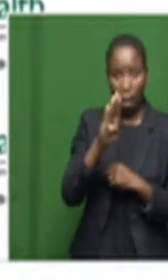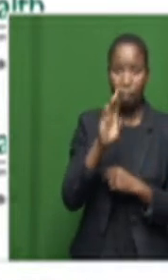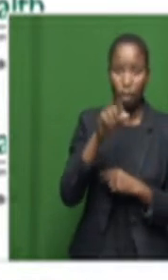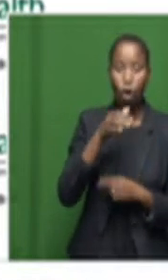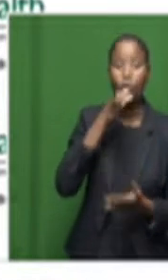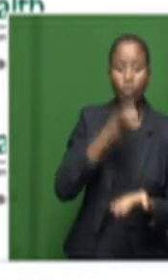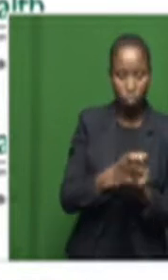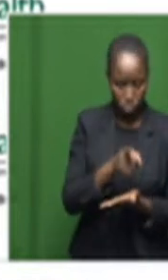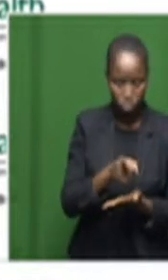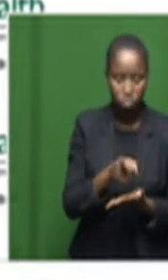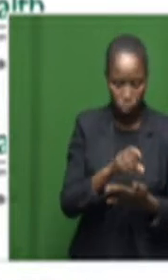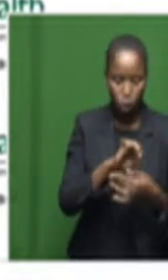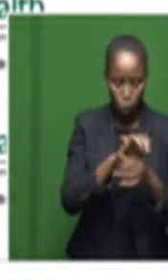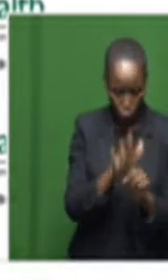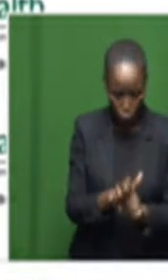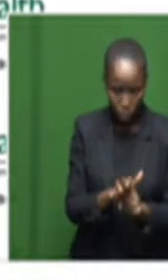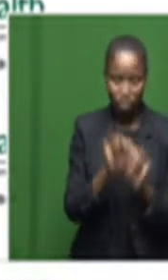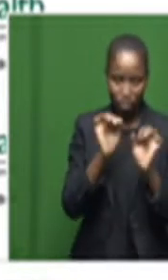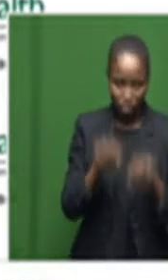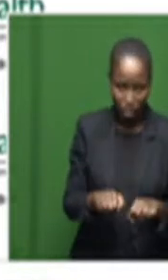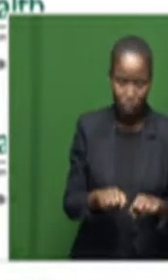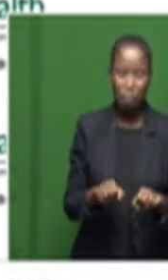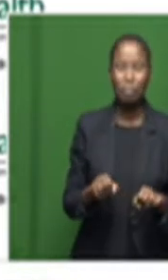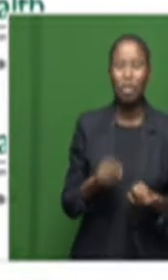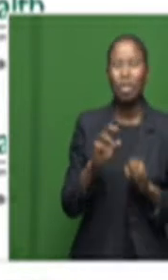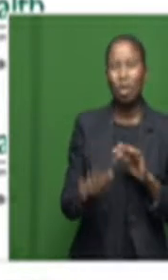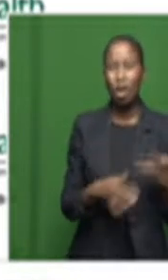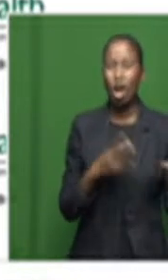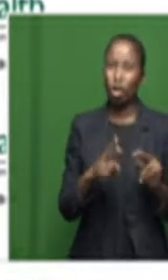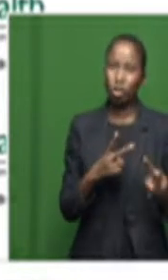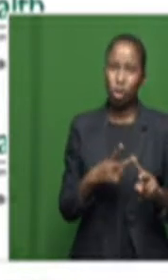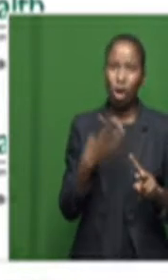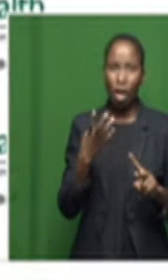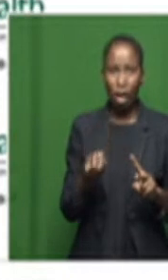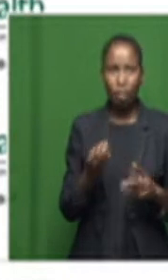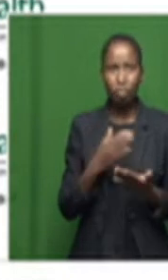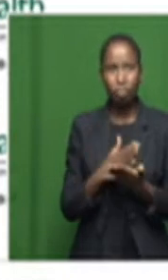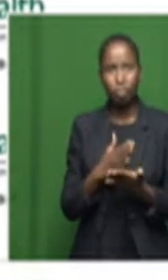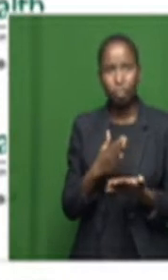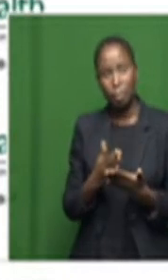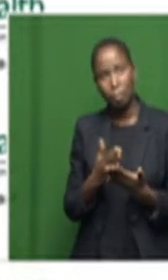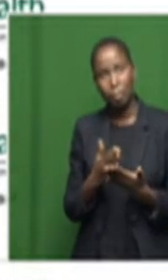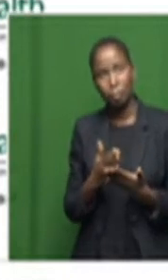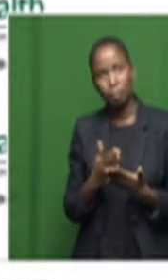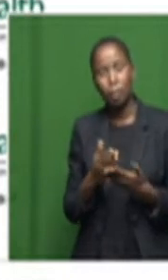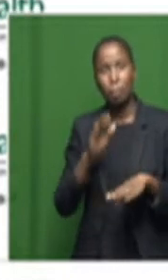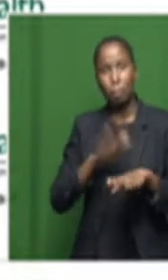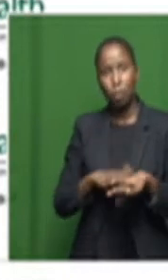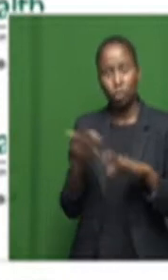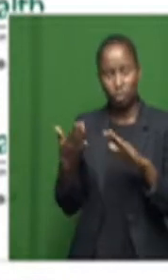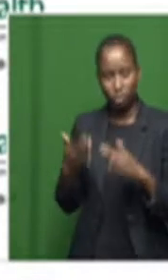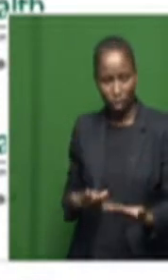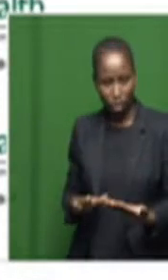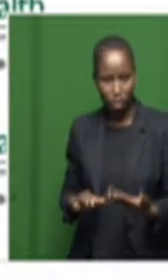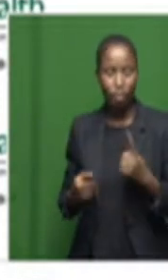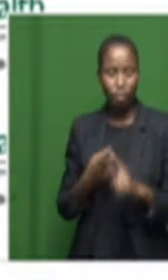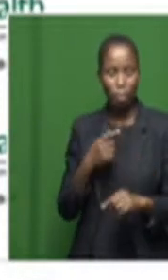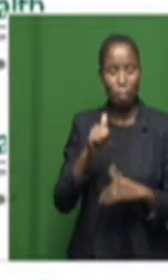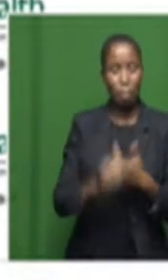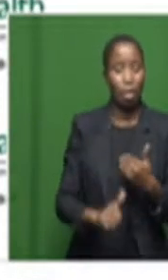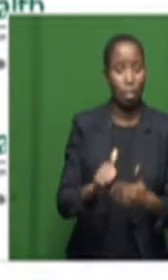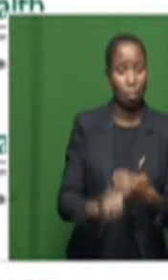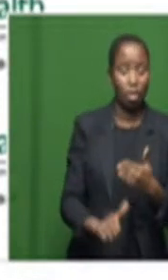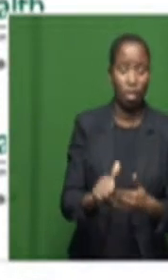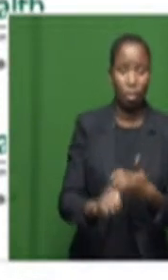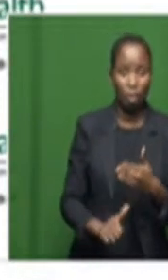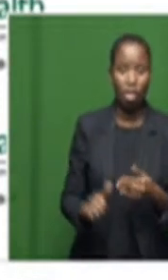But once there is even more deaths outside the normal annual pattern or monthly pattern, and which are